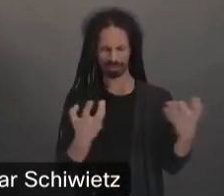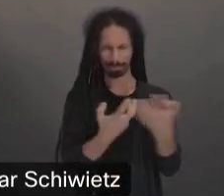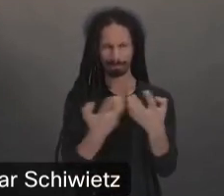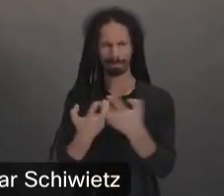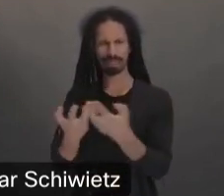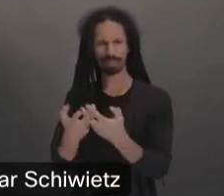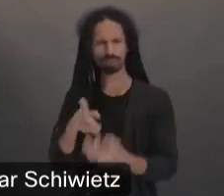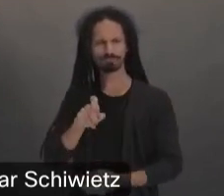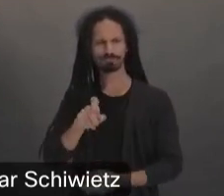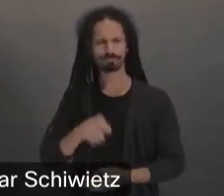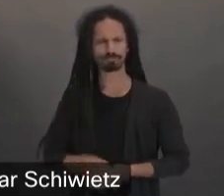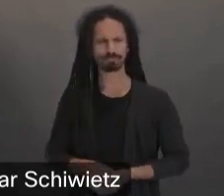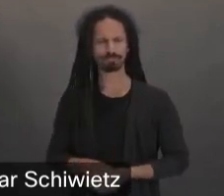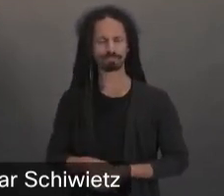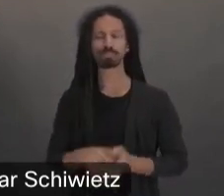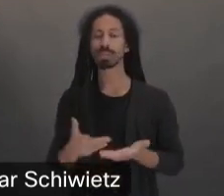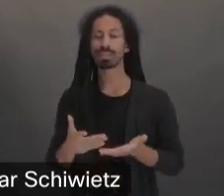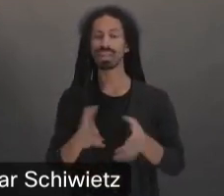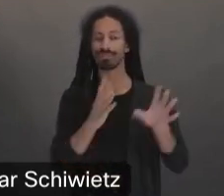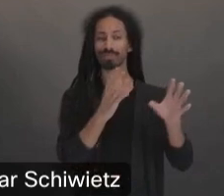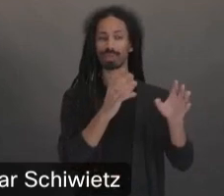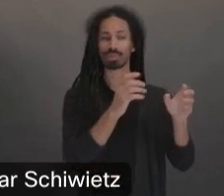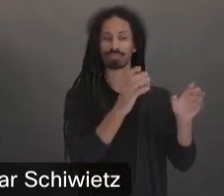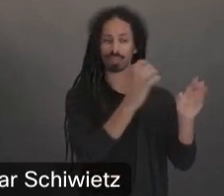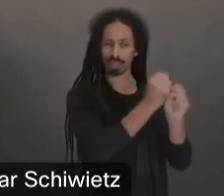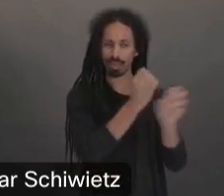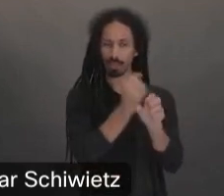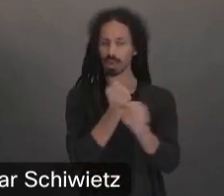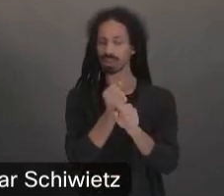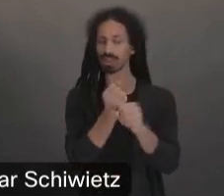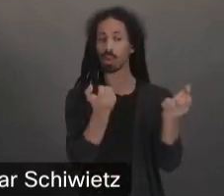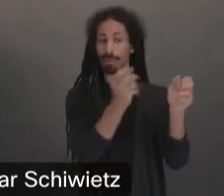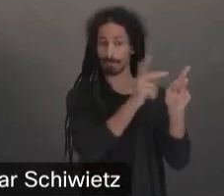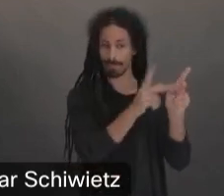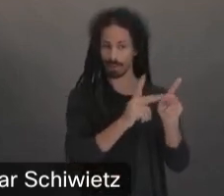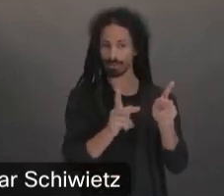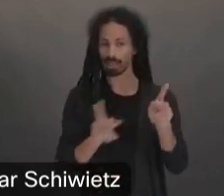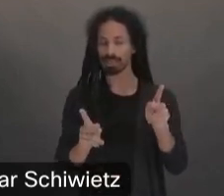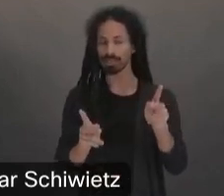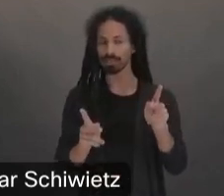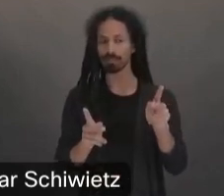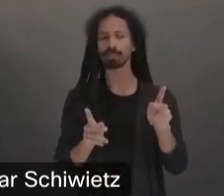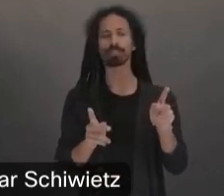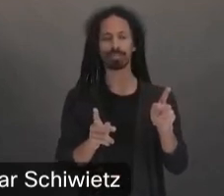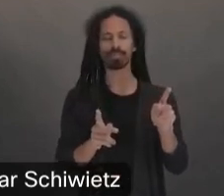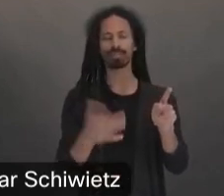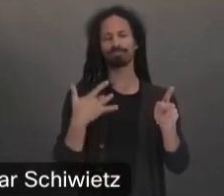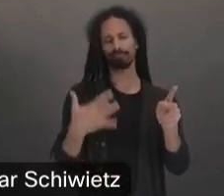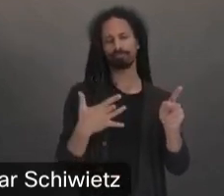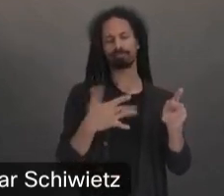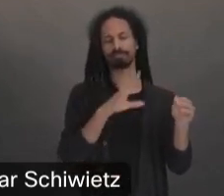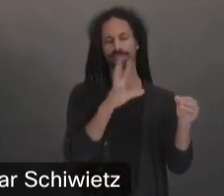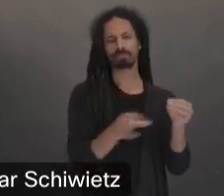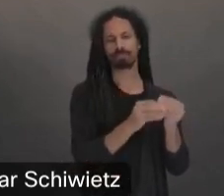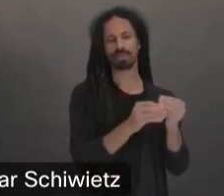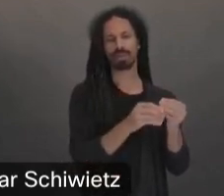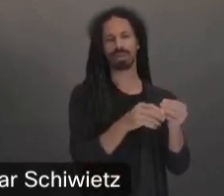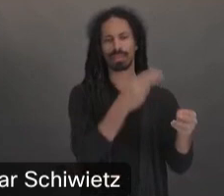when you're summarizing or paraphrasing, the in-text citation just includes the author and date